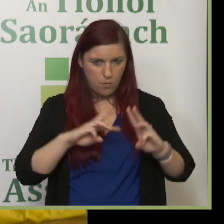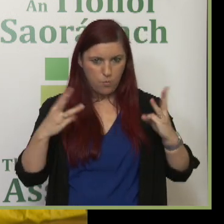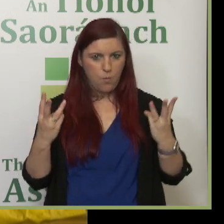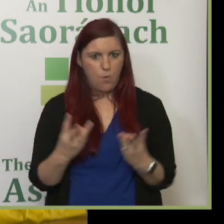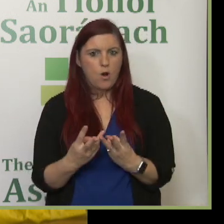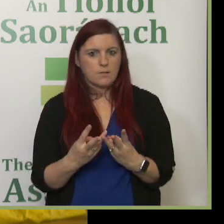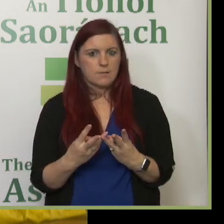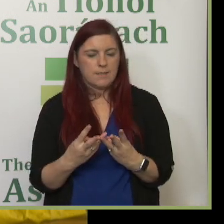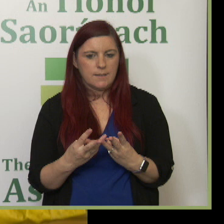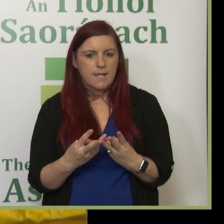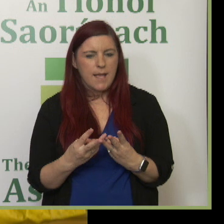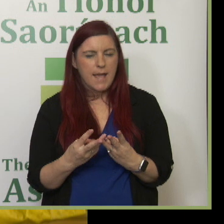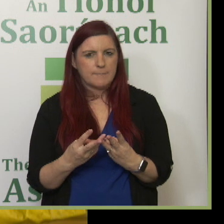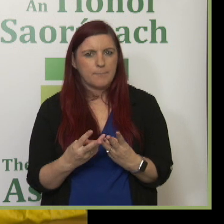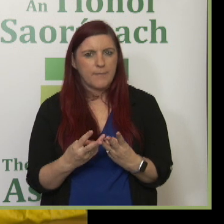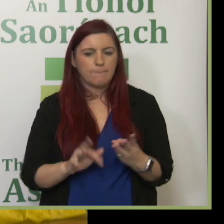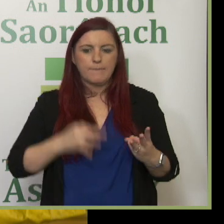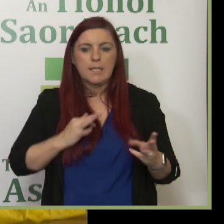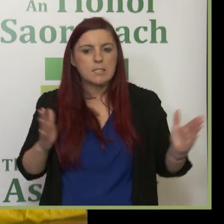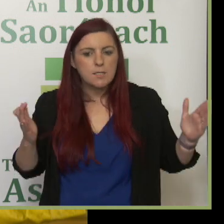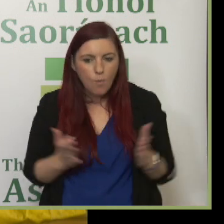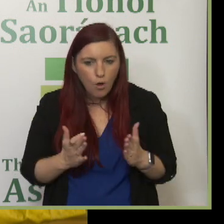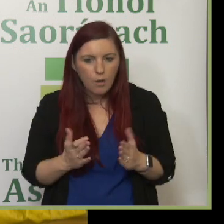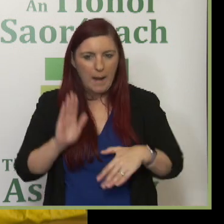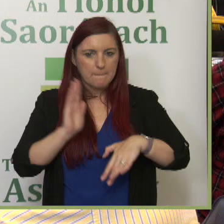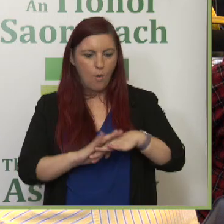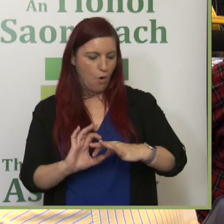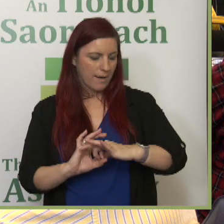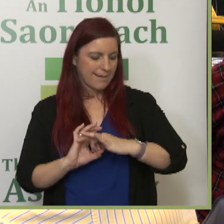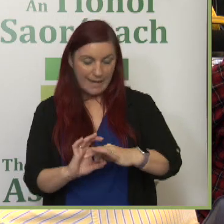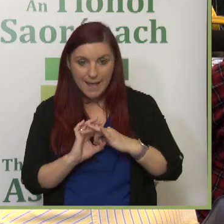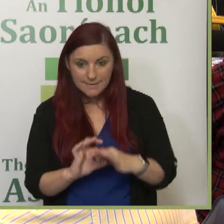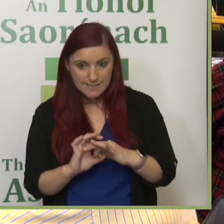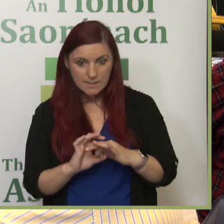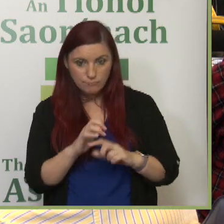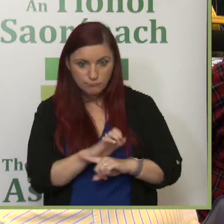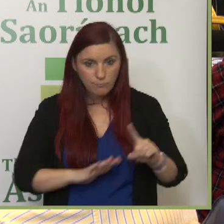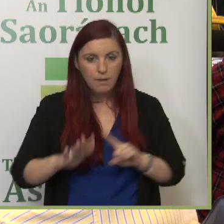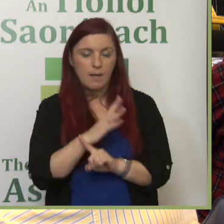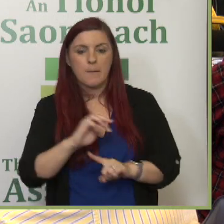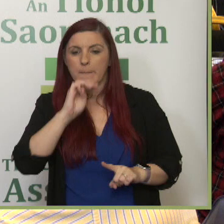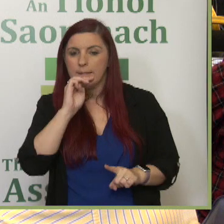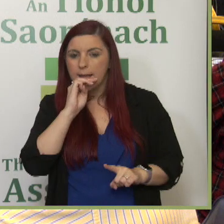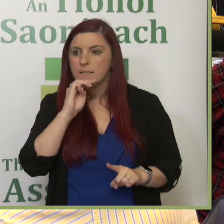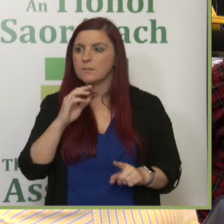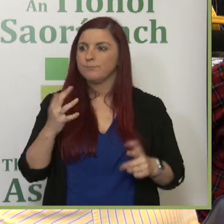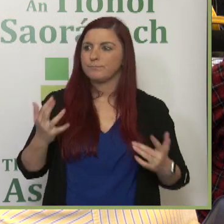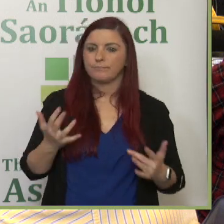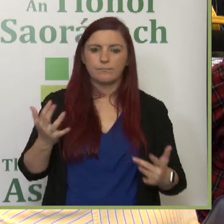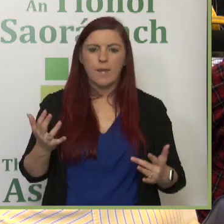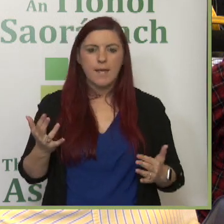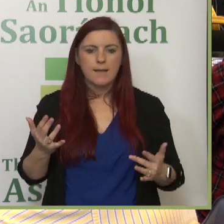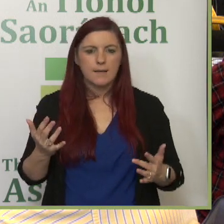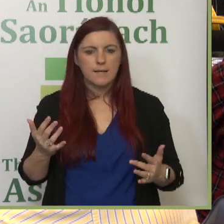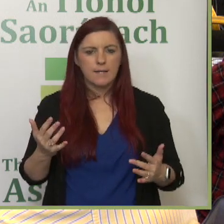such high availability of drugs today is that trafficking gangs have been very adept at using the